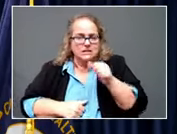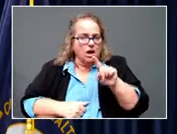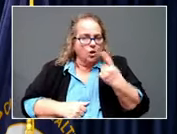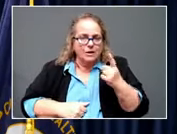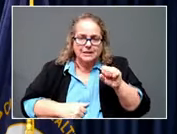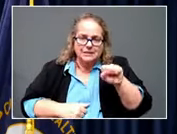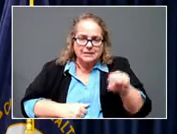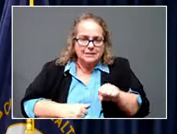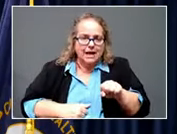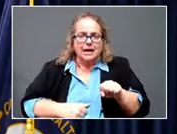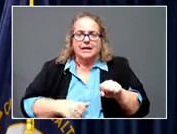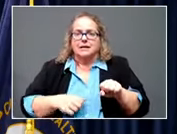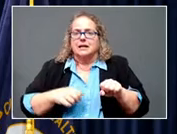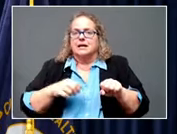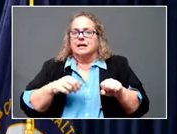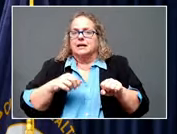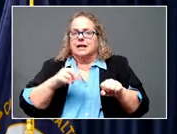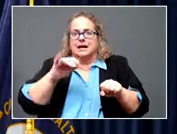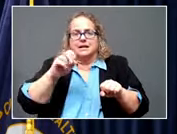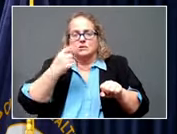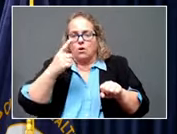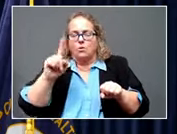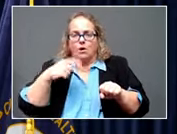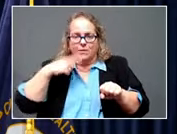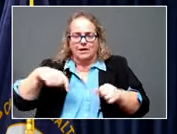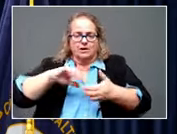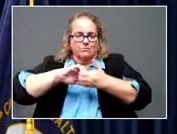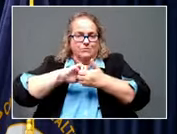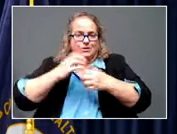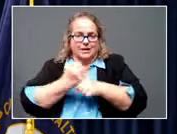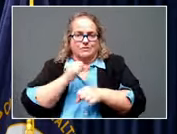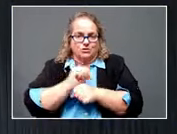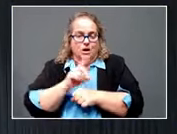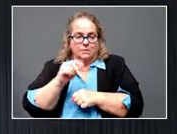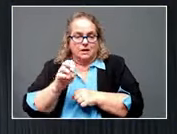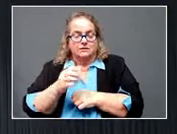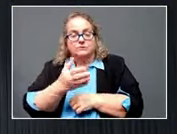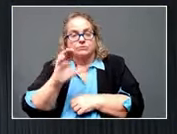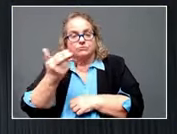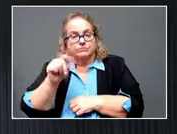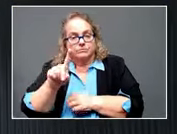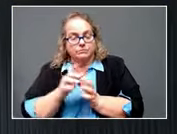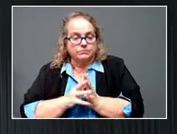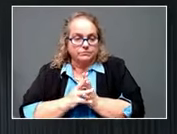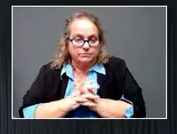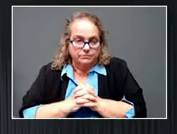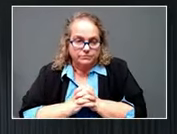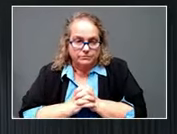where together we can get the job done. Chad. You talked a little bit about school and